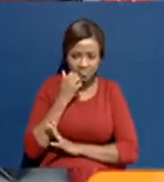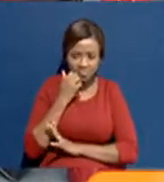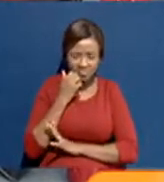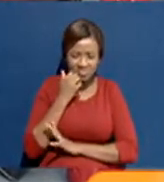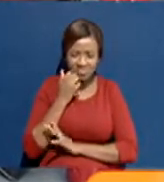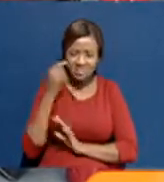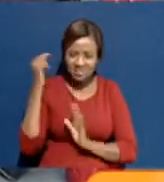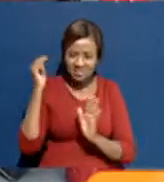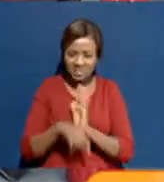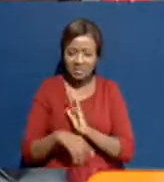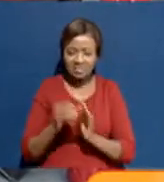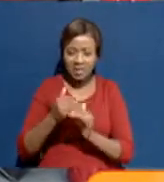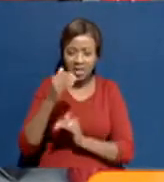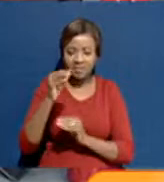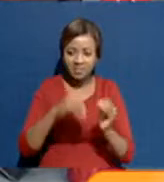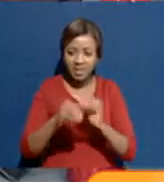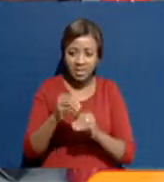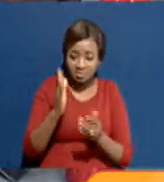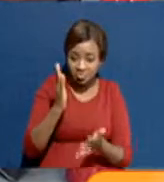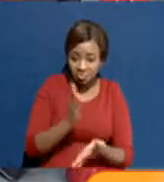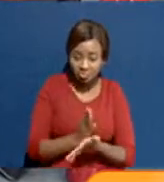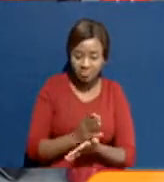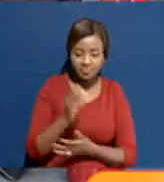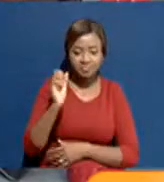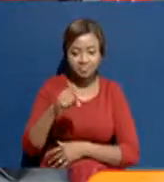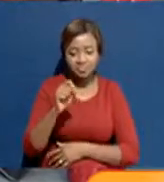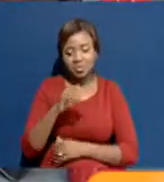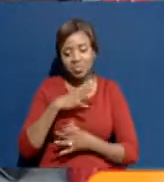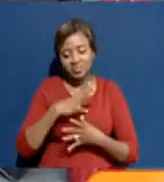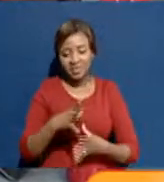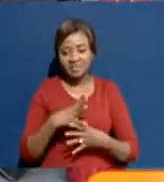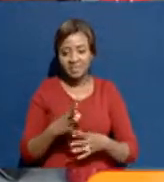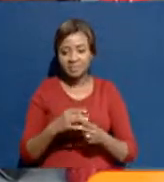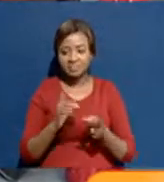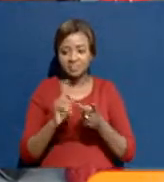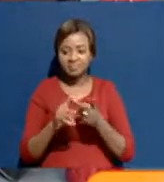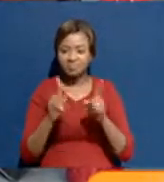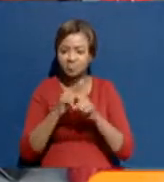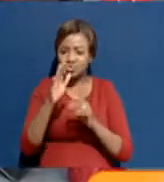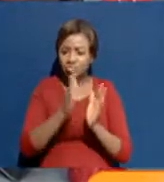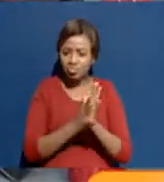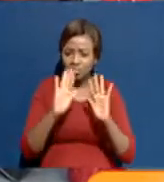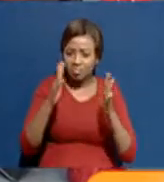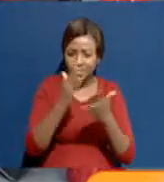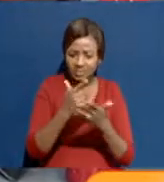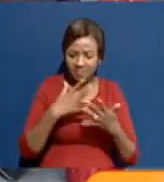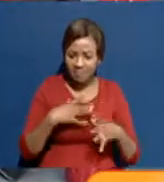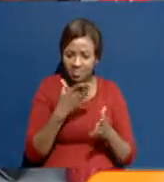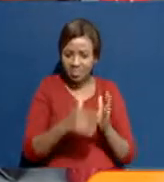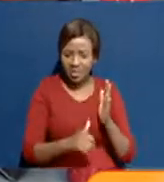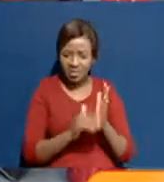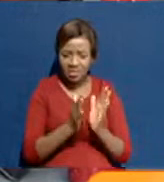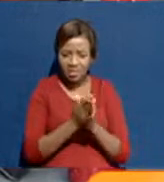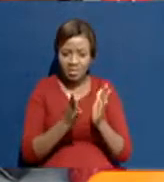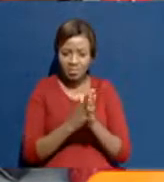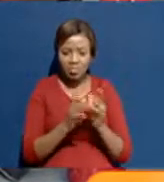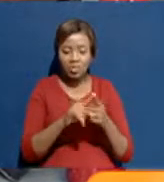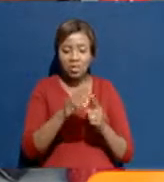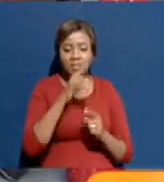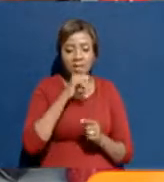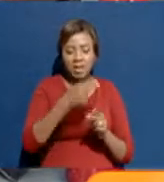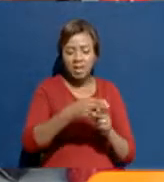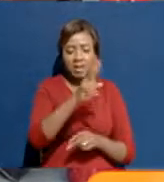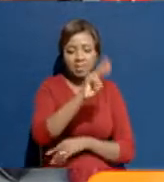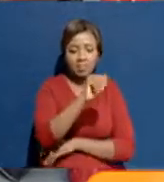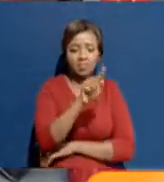thoroughly ill after that election. Mm-hmm. So I want to talk about that. Yes, okay. And also, you praise some people in this book. Other than Mutahi Nguni,